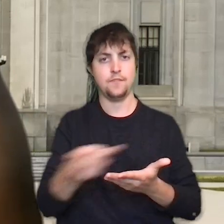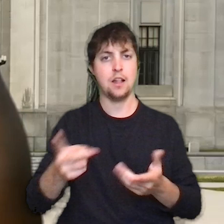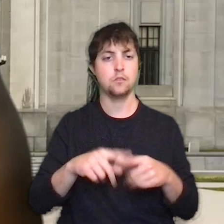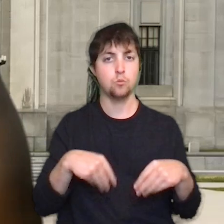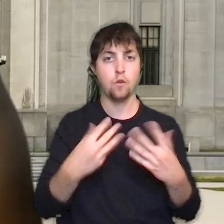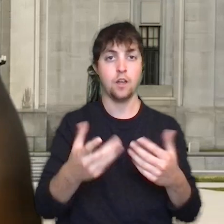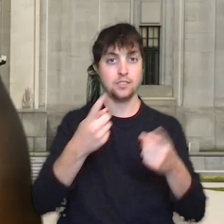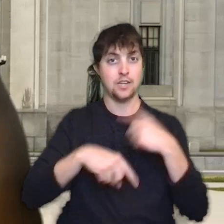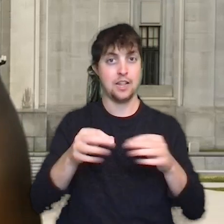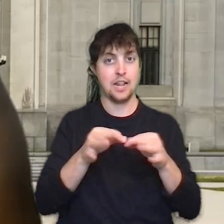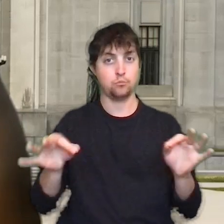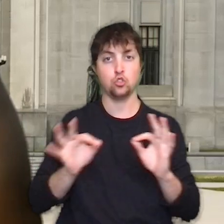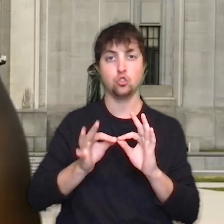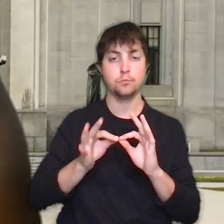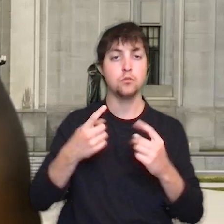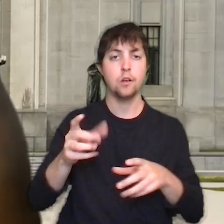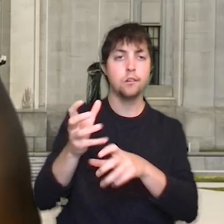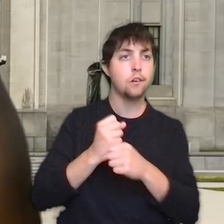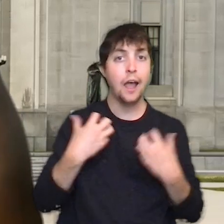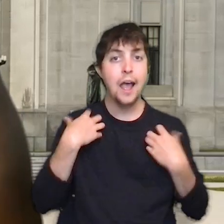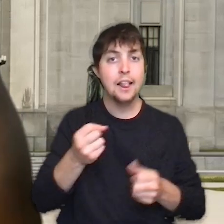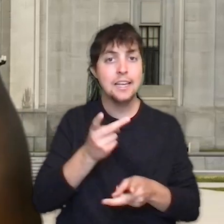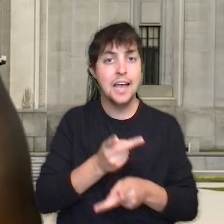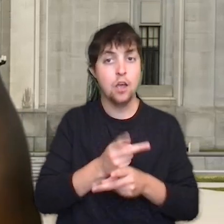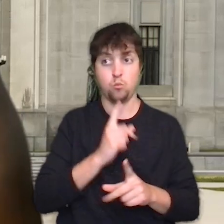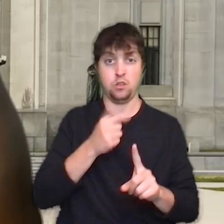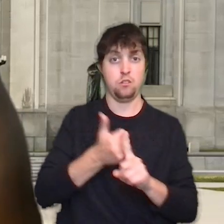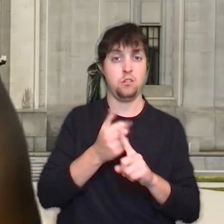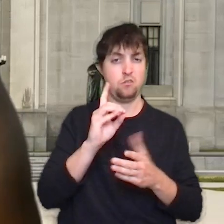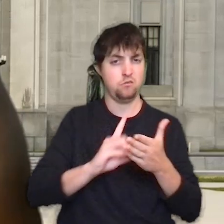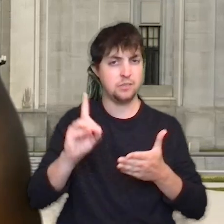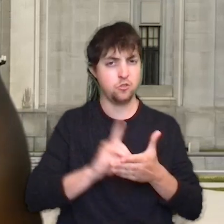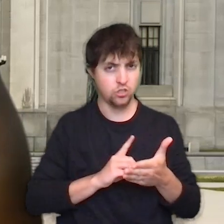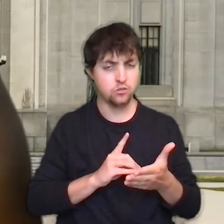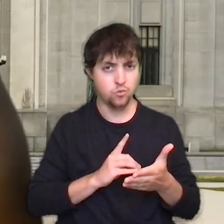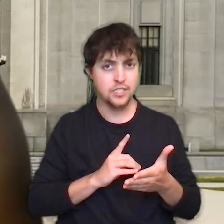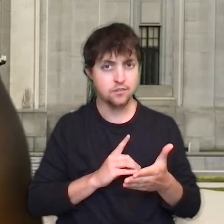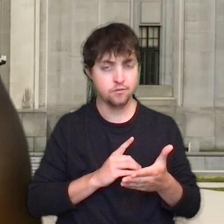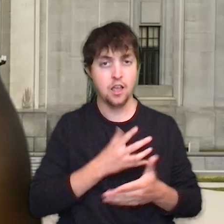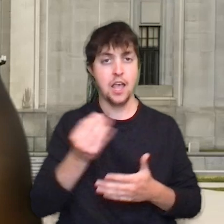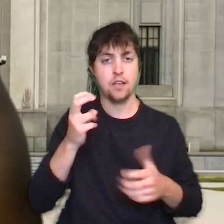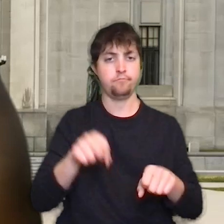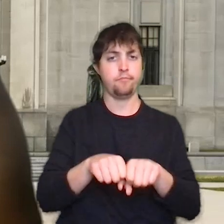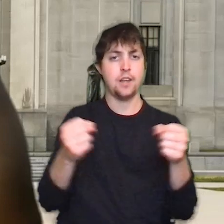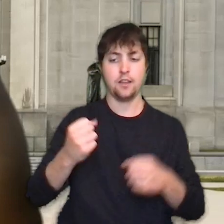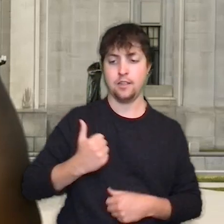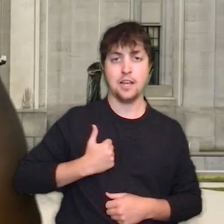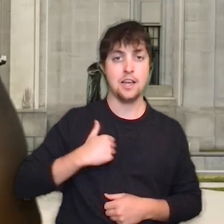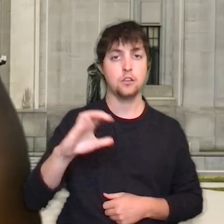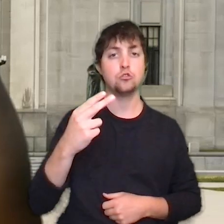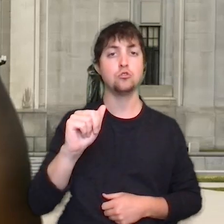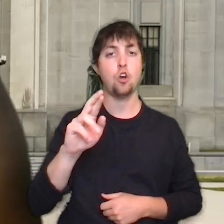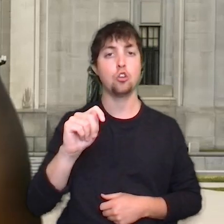failure to provide sign language interpretation when receiving health care was discriminatory and